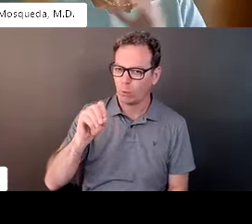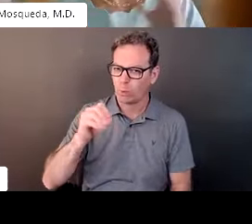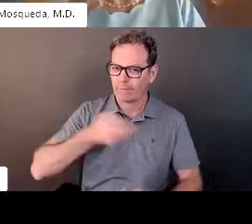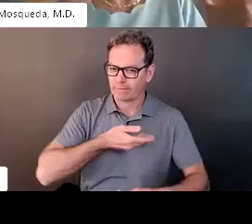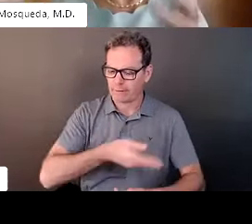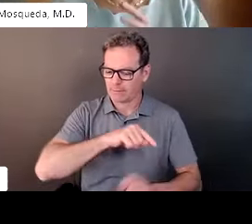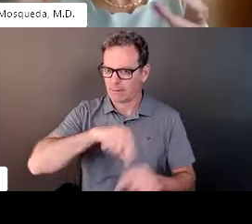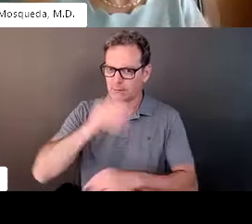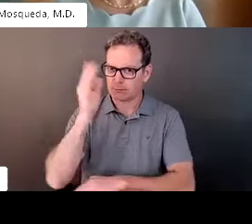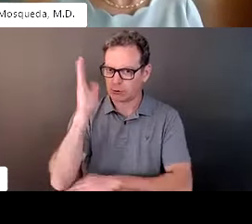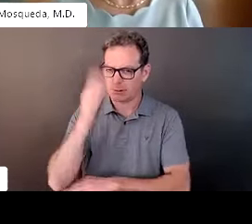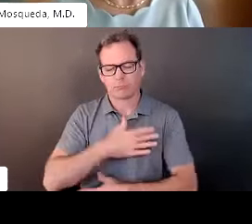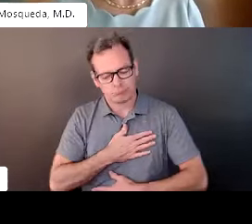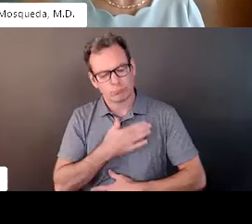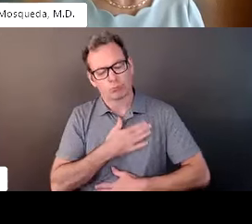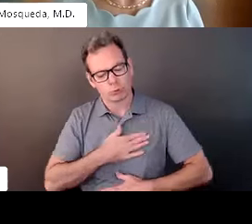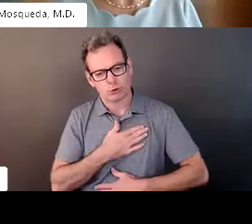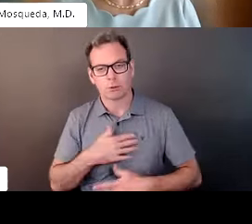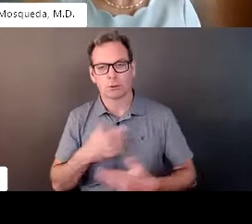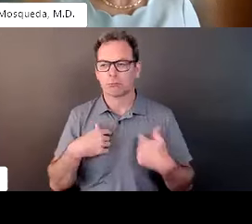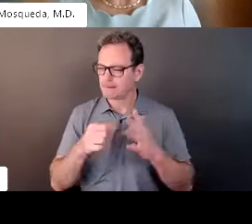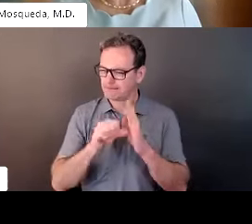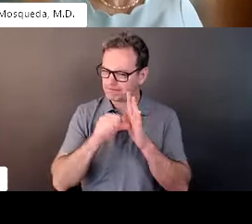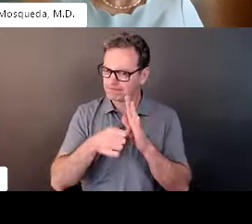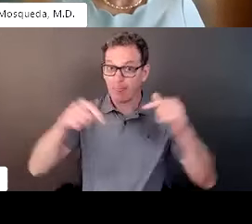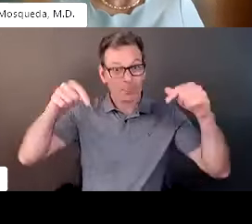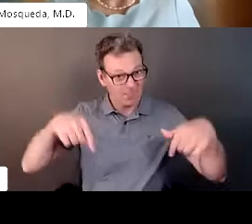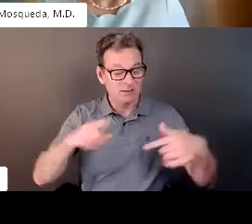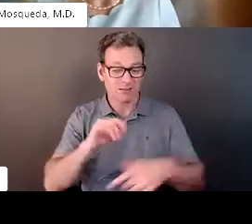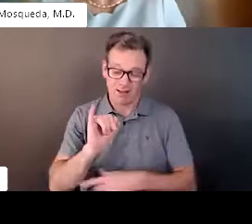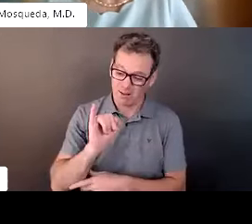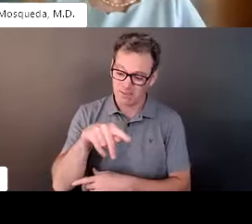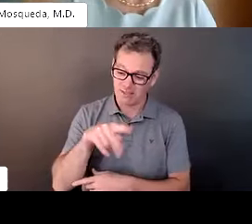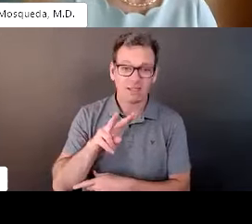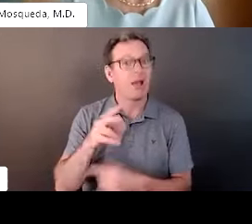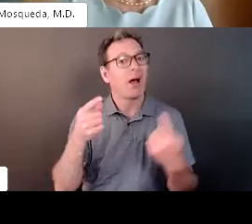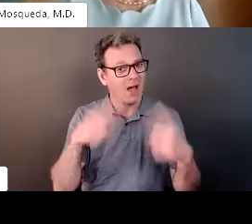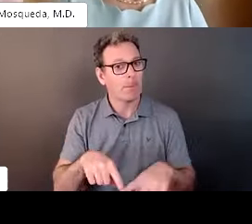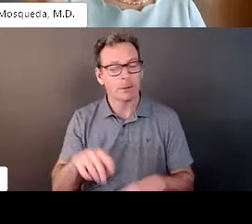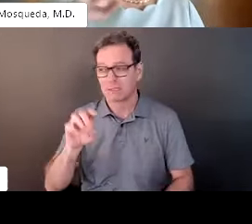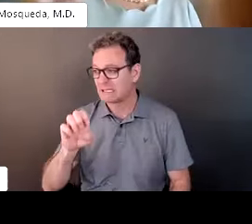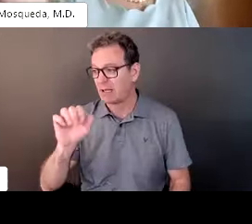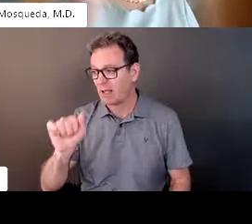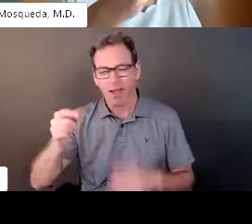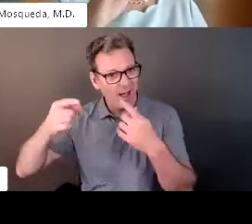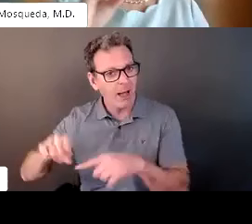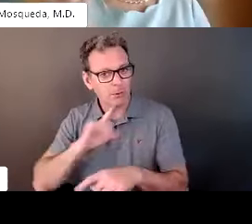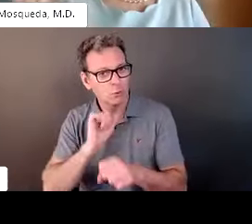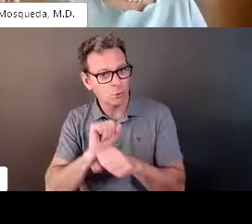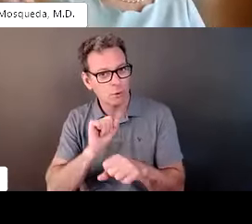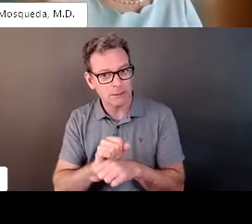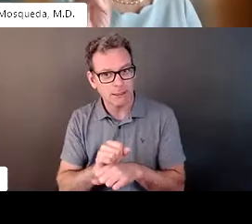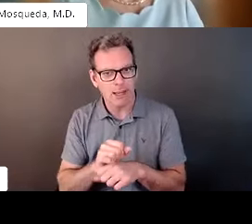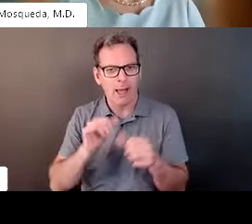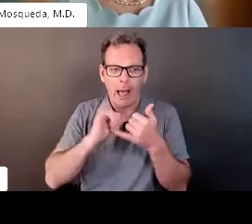think we're all trying to work at how we can cut across silos so that there's more ability for us to